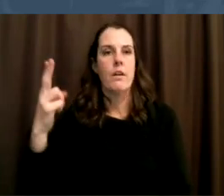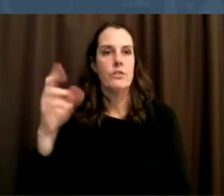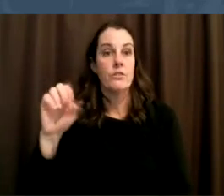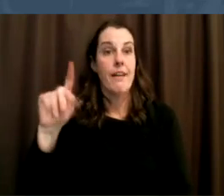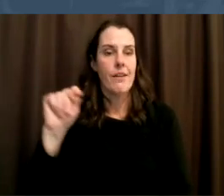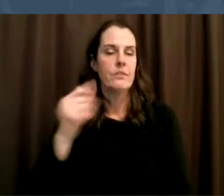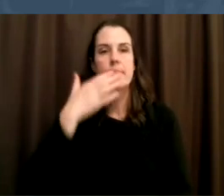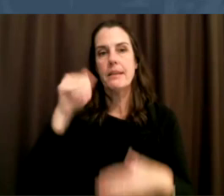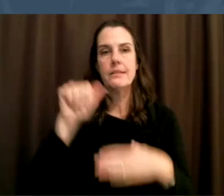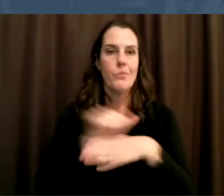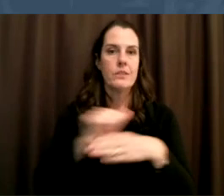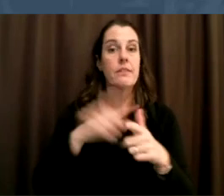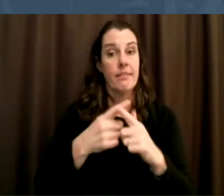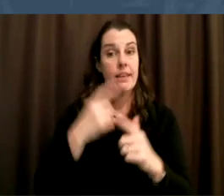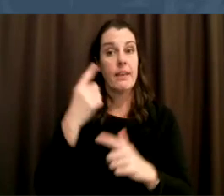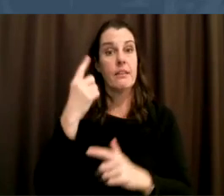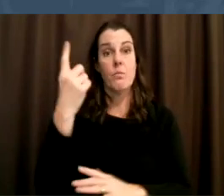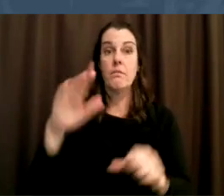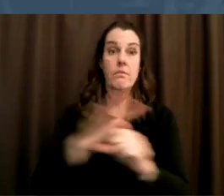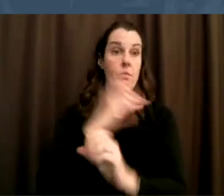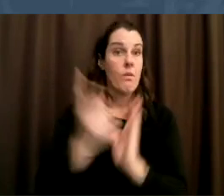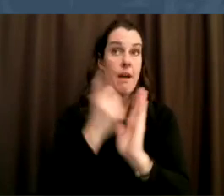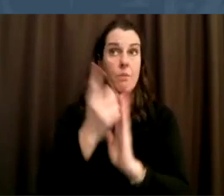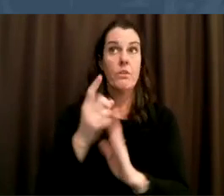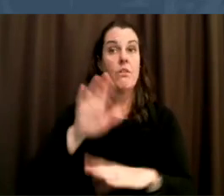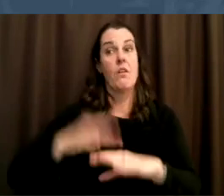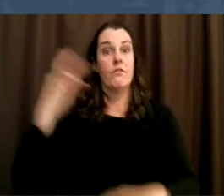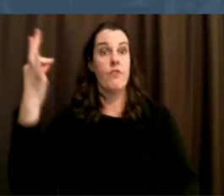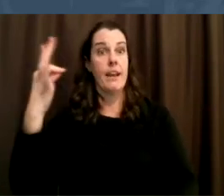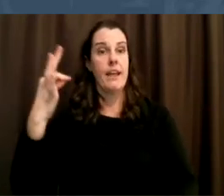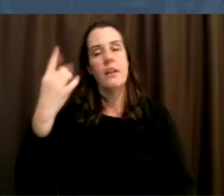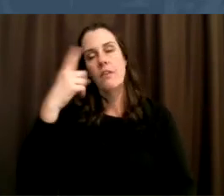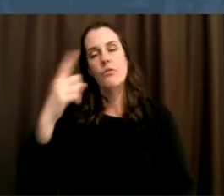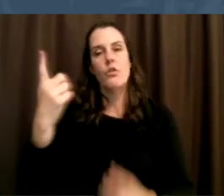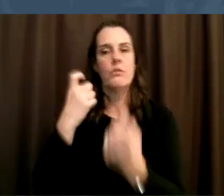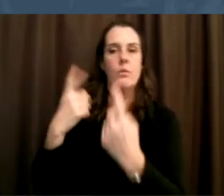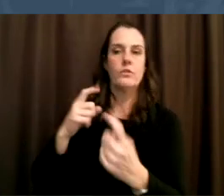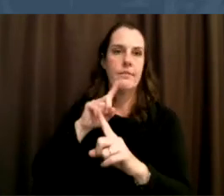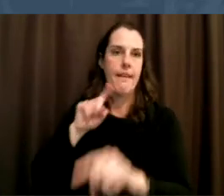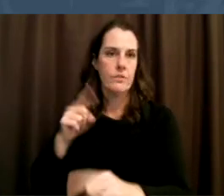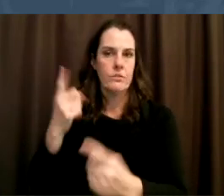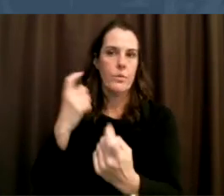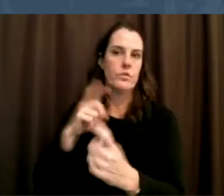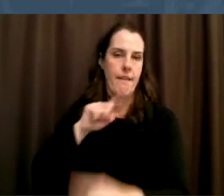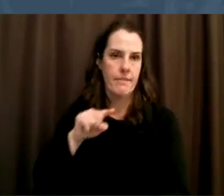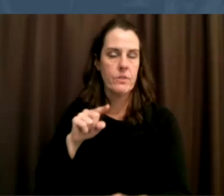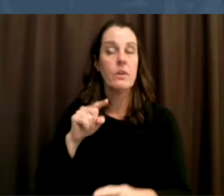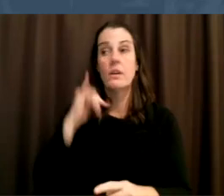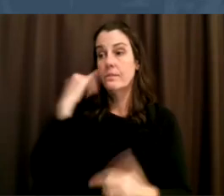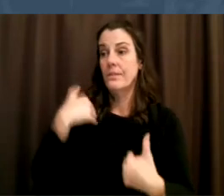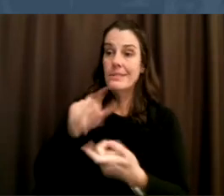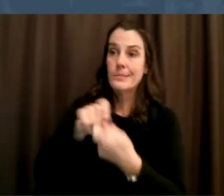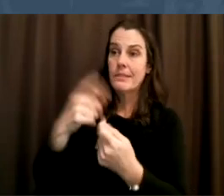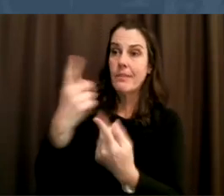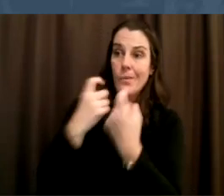hour dedicated to question and answer on Friday, where folks are welcome to bring some specific questions